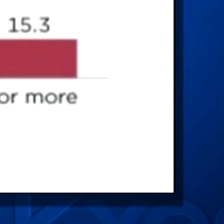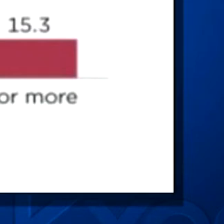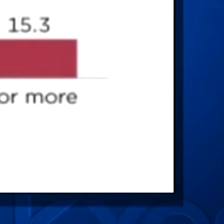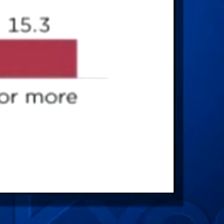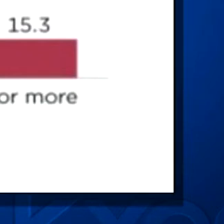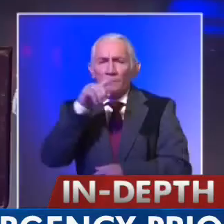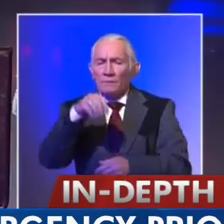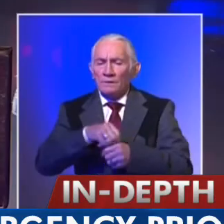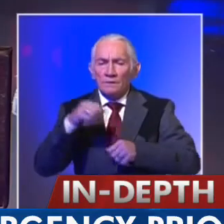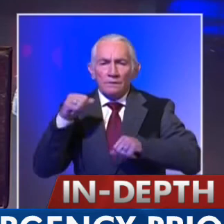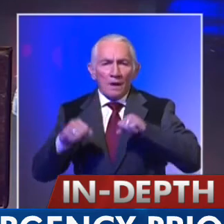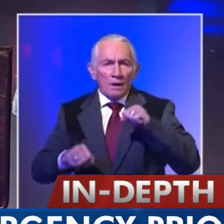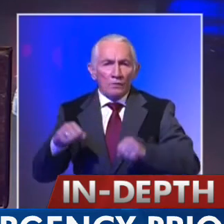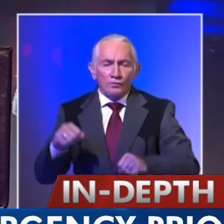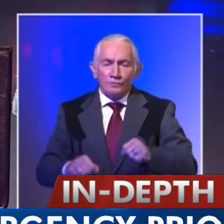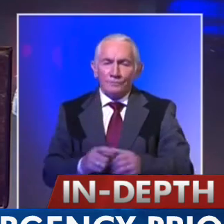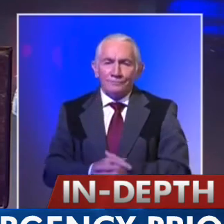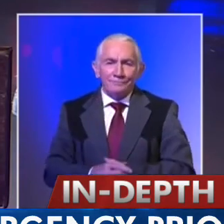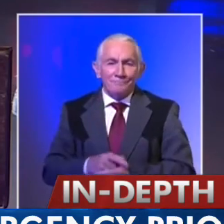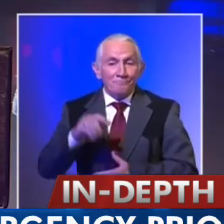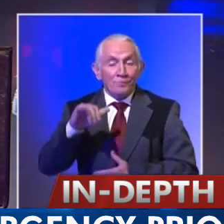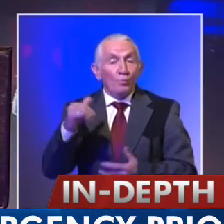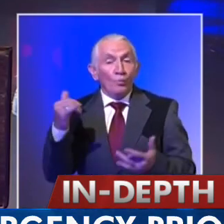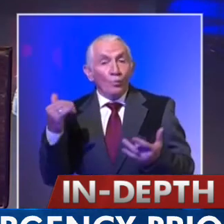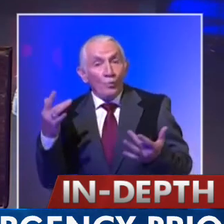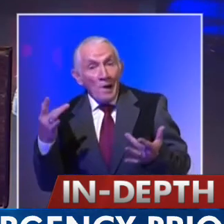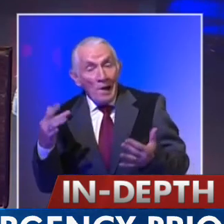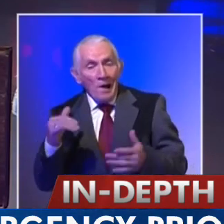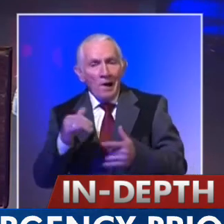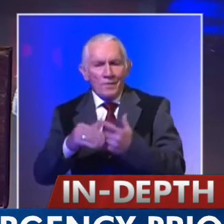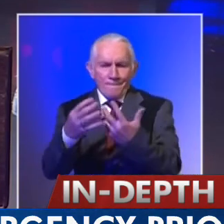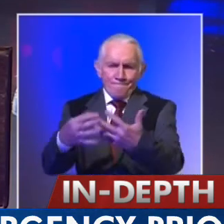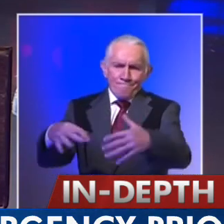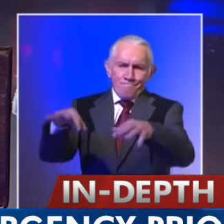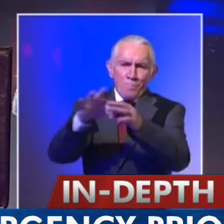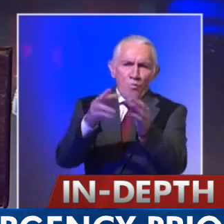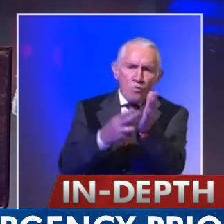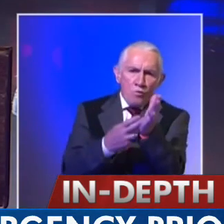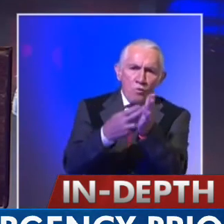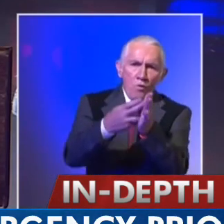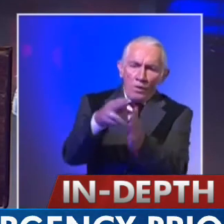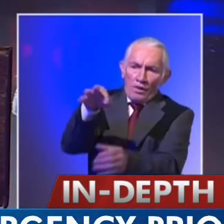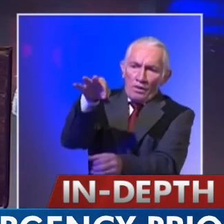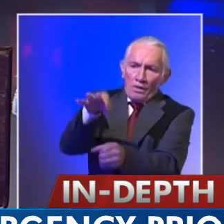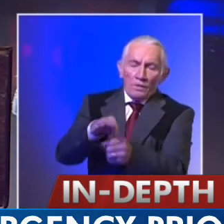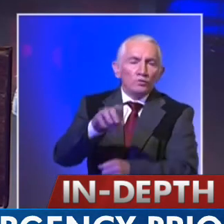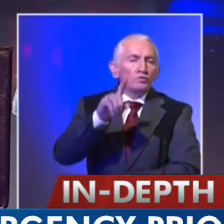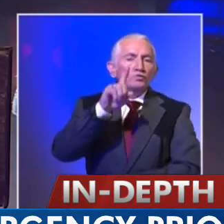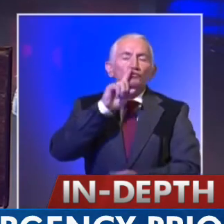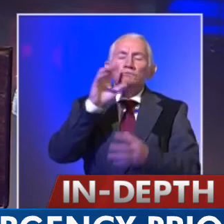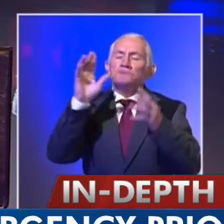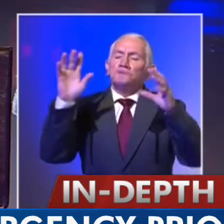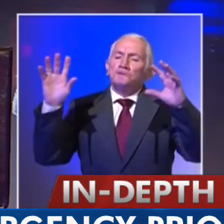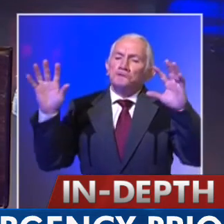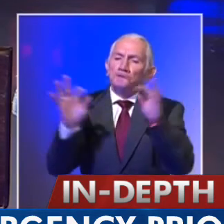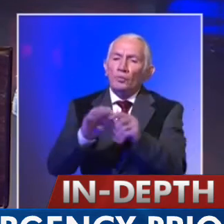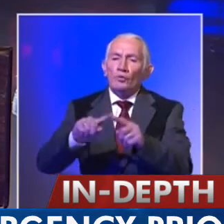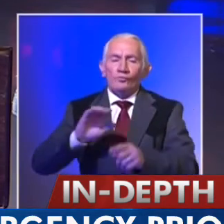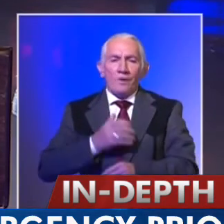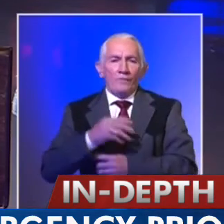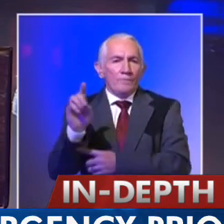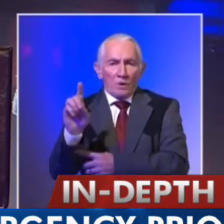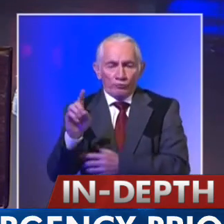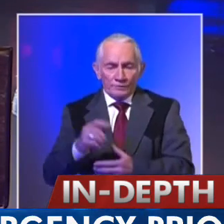home from school. It's one of the underlying reasons behind Governor Greg Abbott's announcement during last night's State of the State address. He